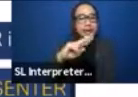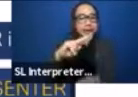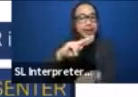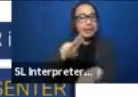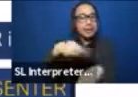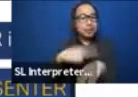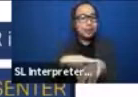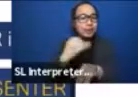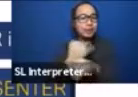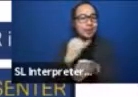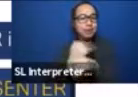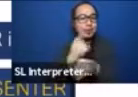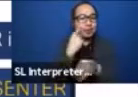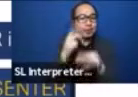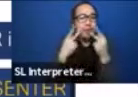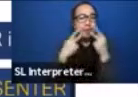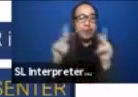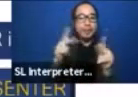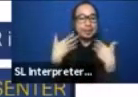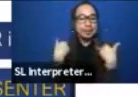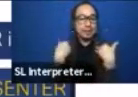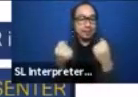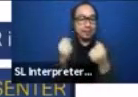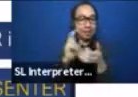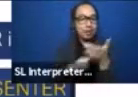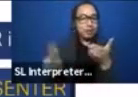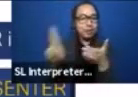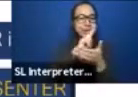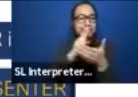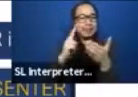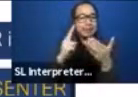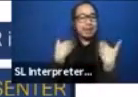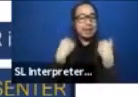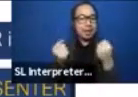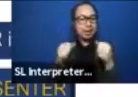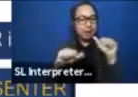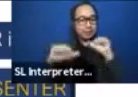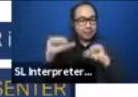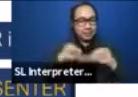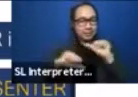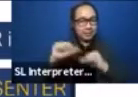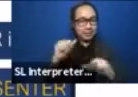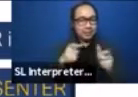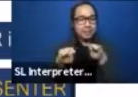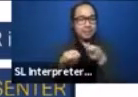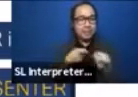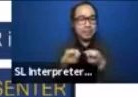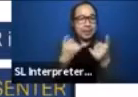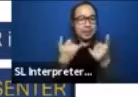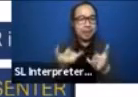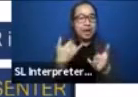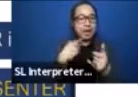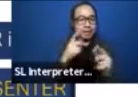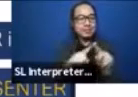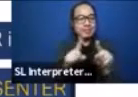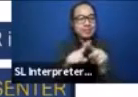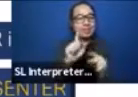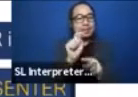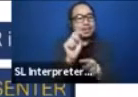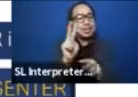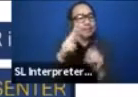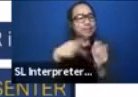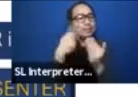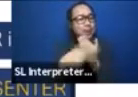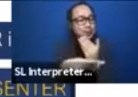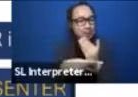and implement the national large-scale studies. He also holds a key role in TB program as program director, leading